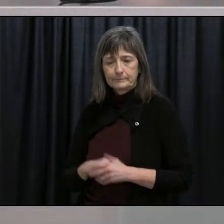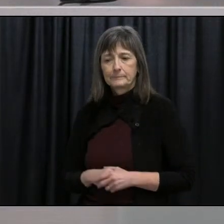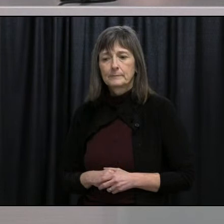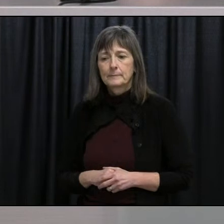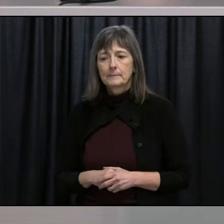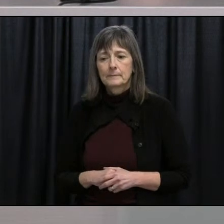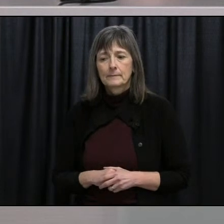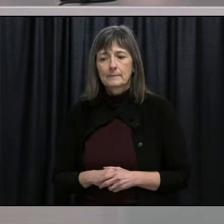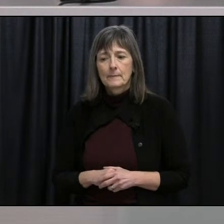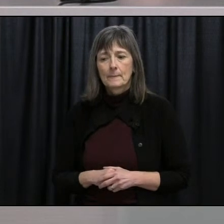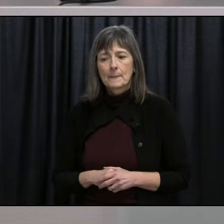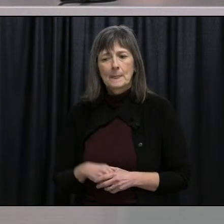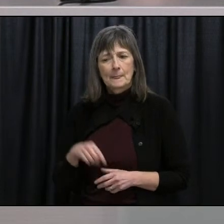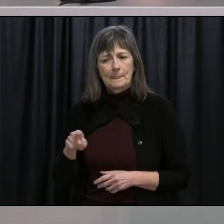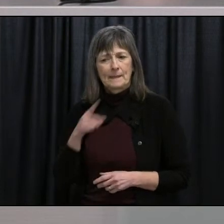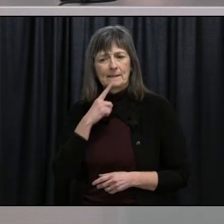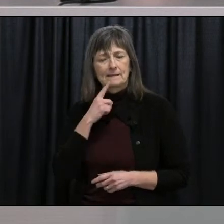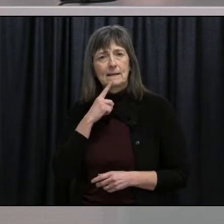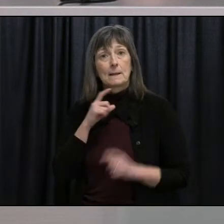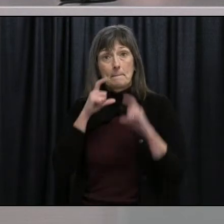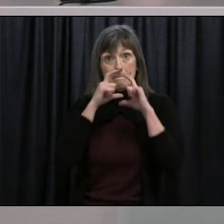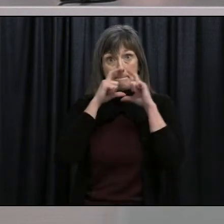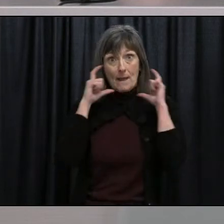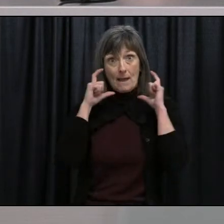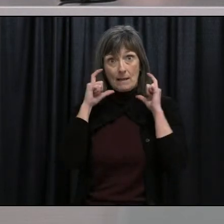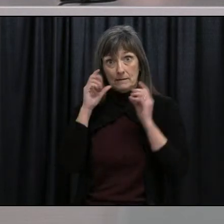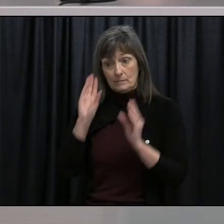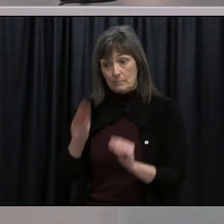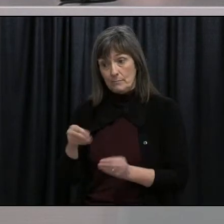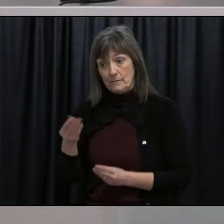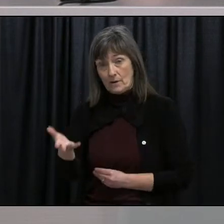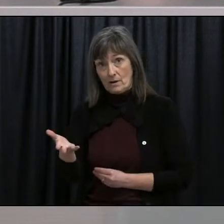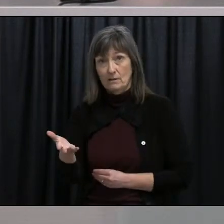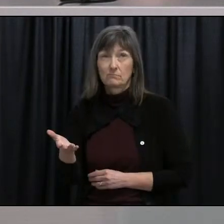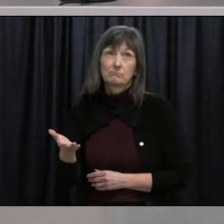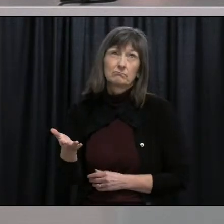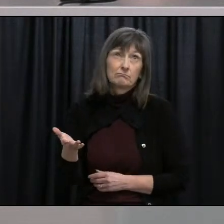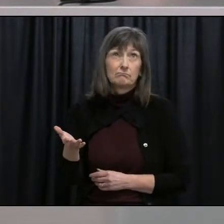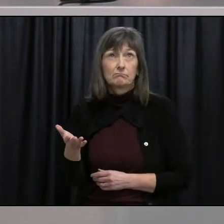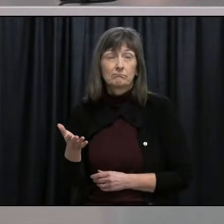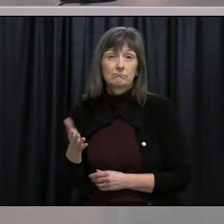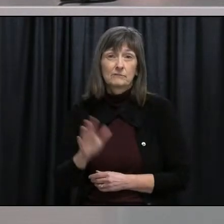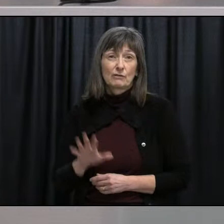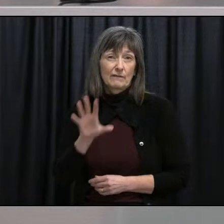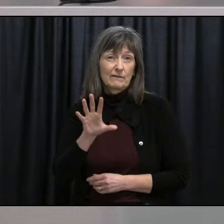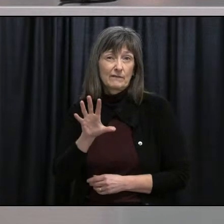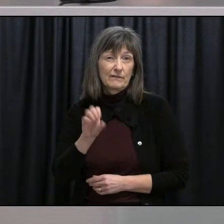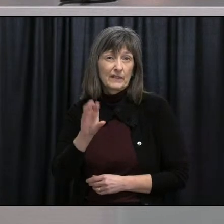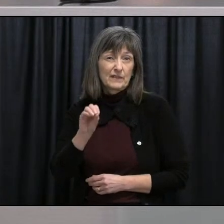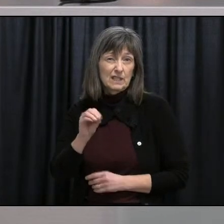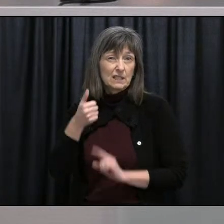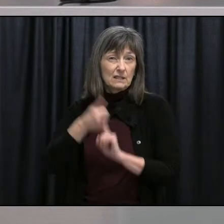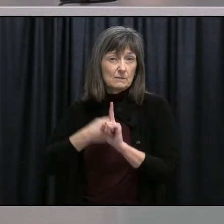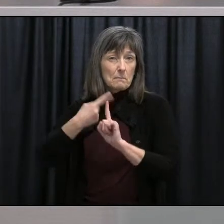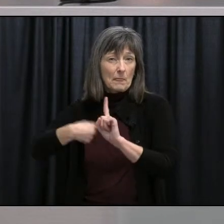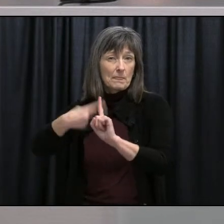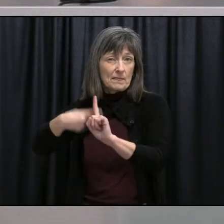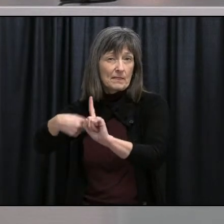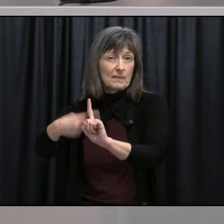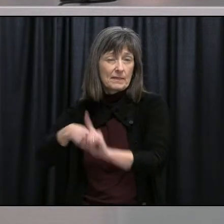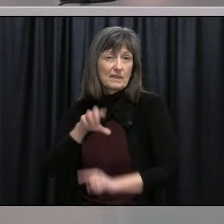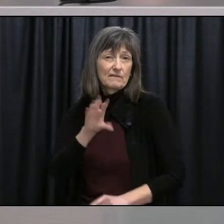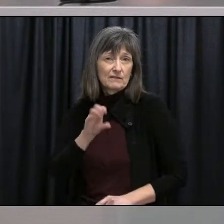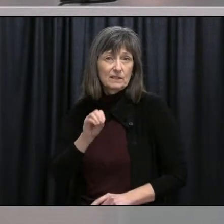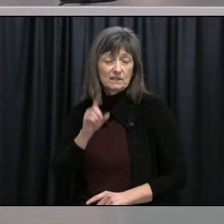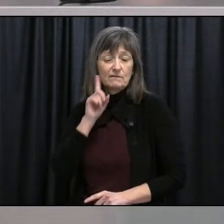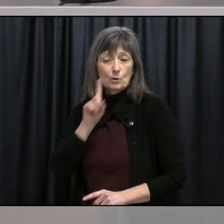amount of masks they are being provided, which my understanding is about 50 a month per